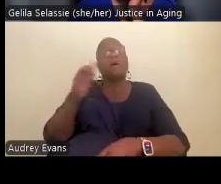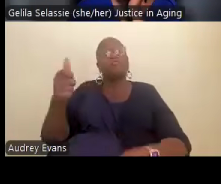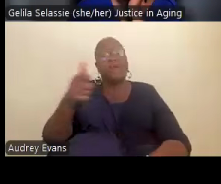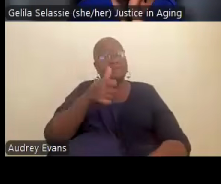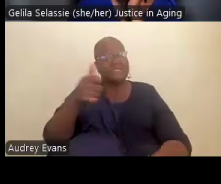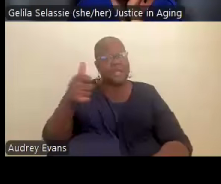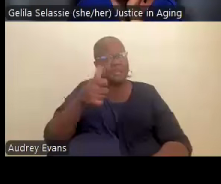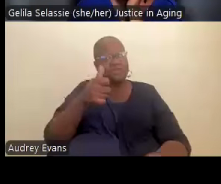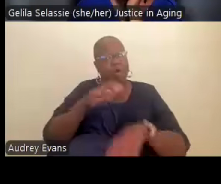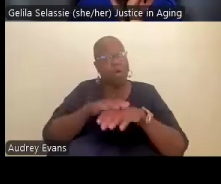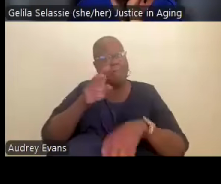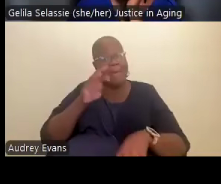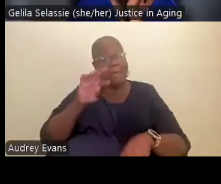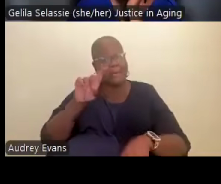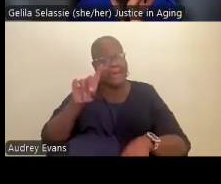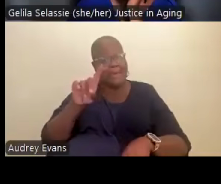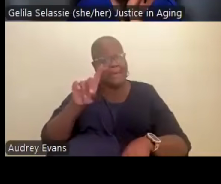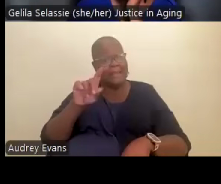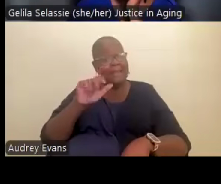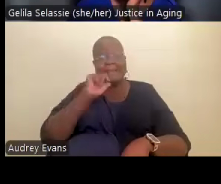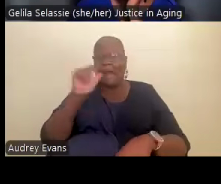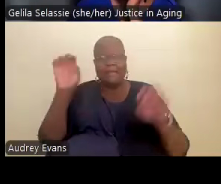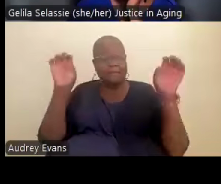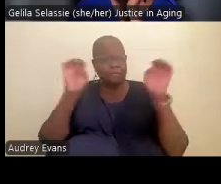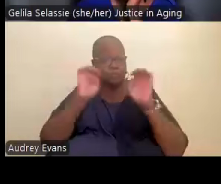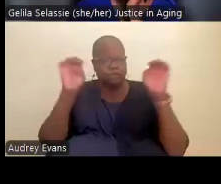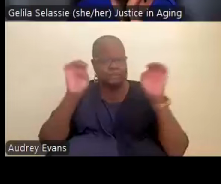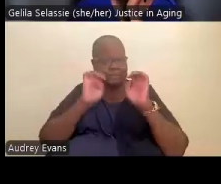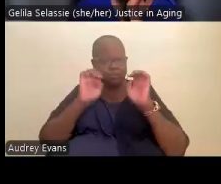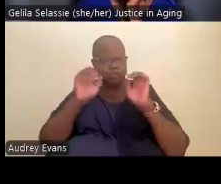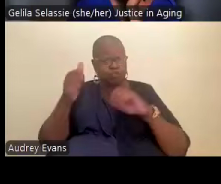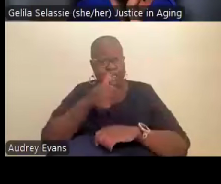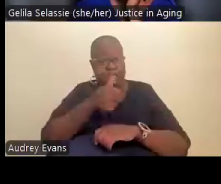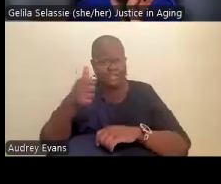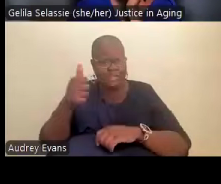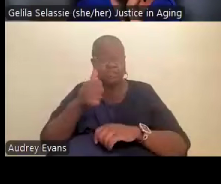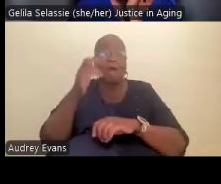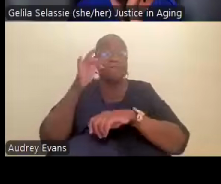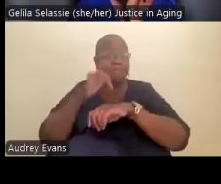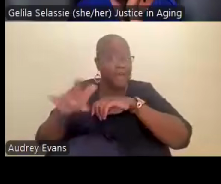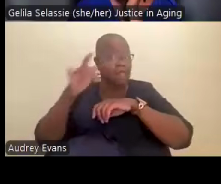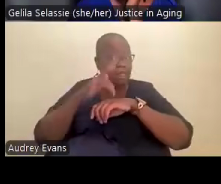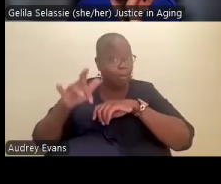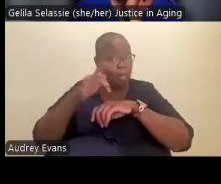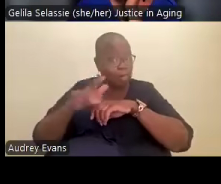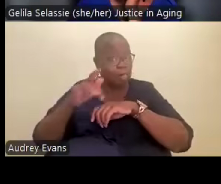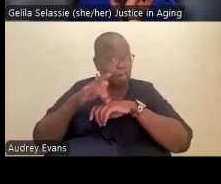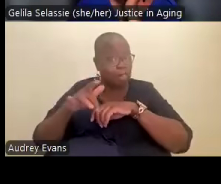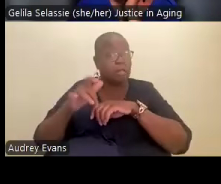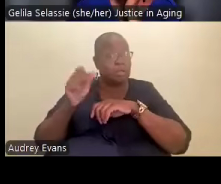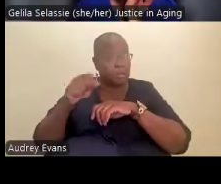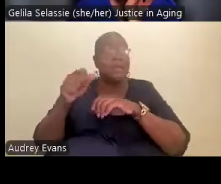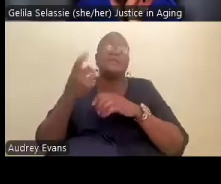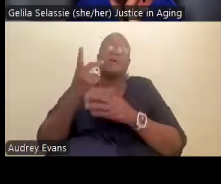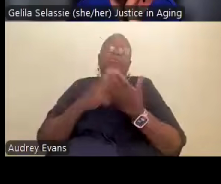under Medicaid and non-emergency medical transportation is available, it's one of those